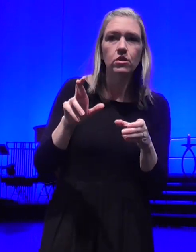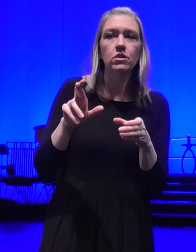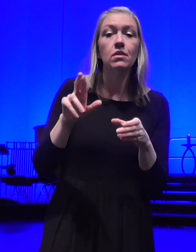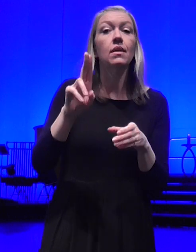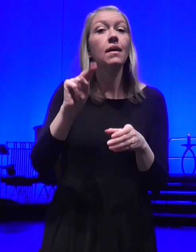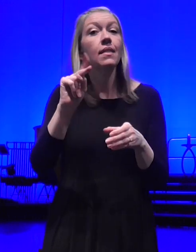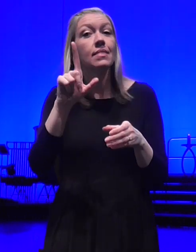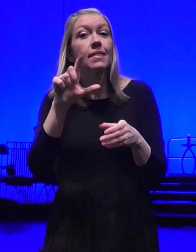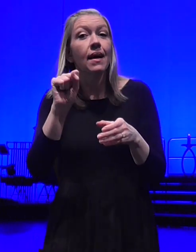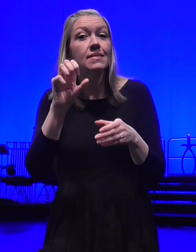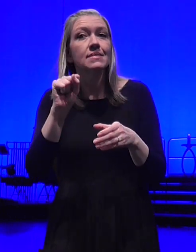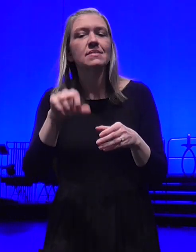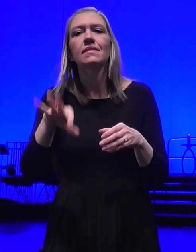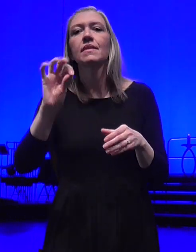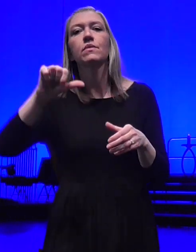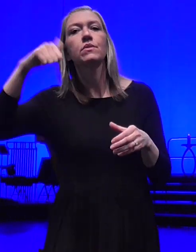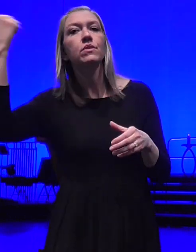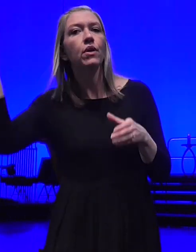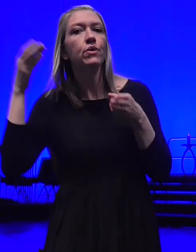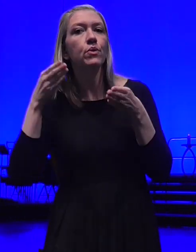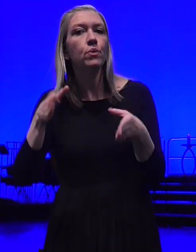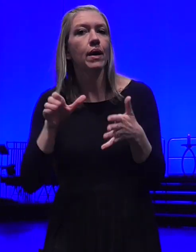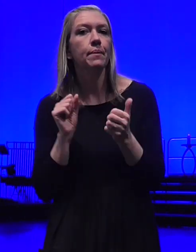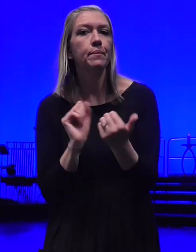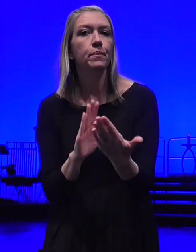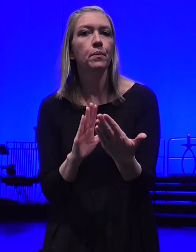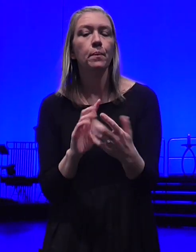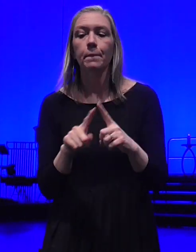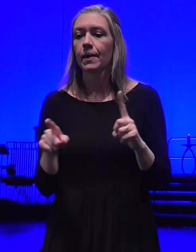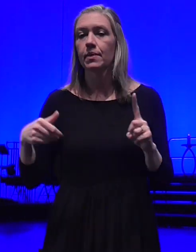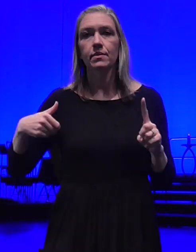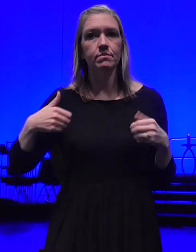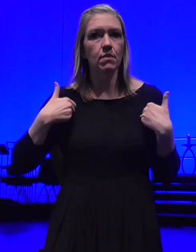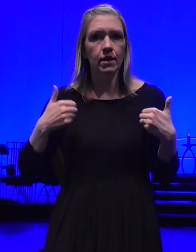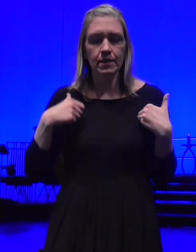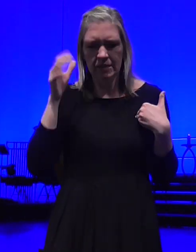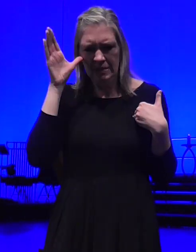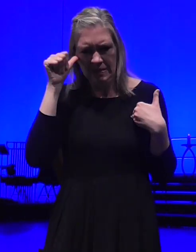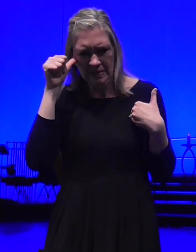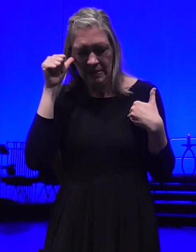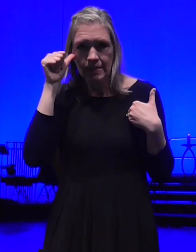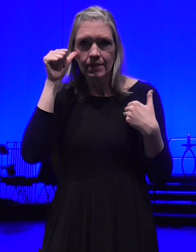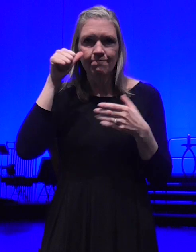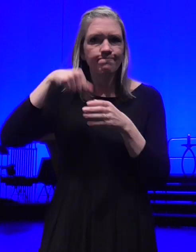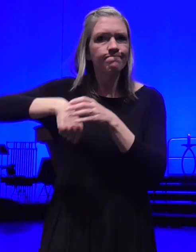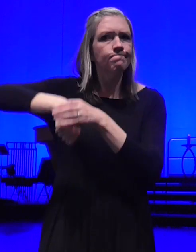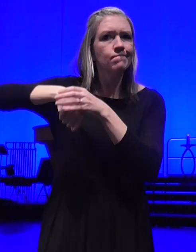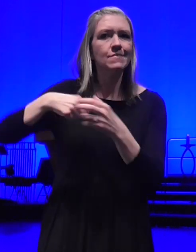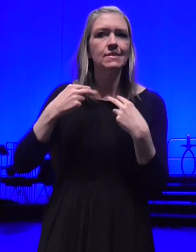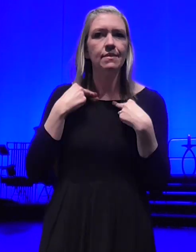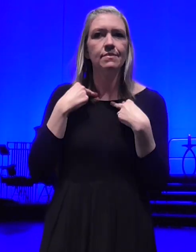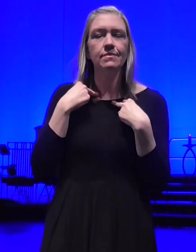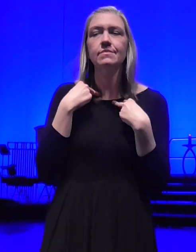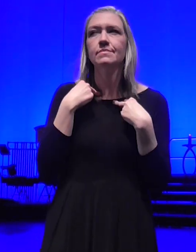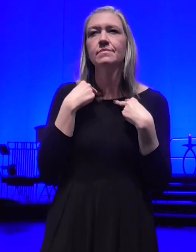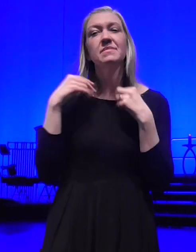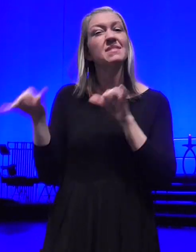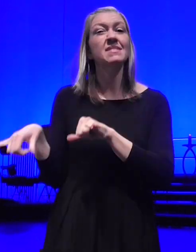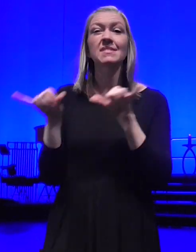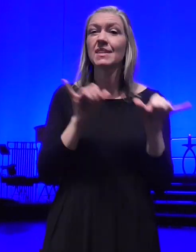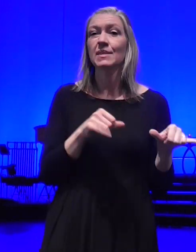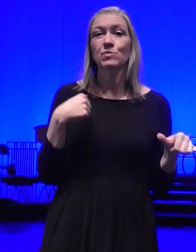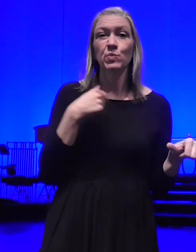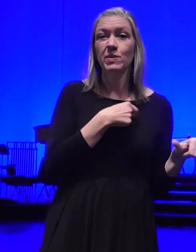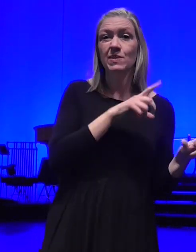they found another way, but they were so intent, and that's what we do. And so, of course, they